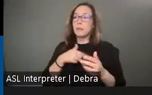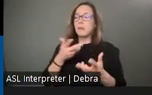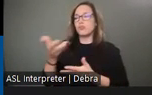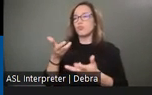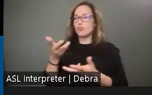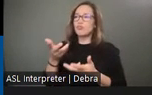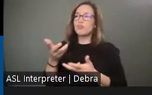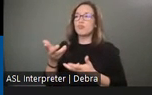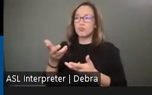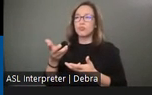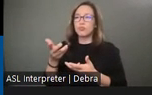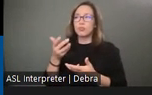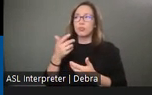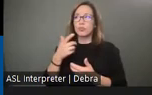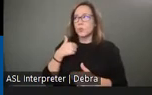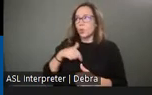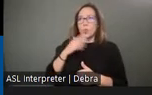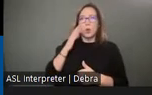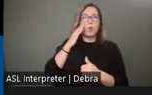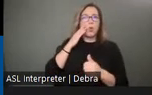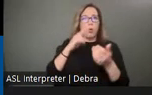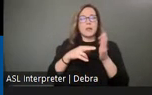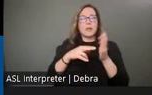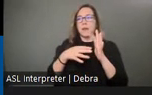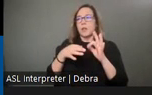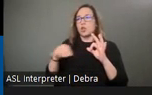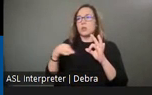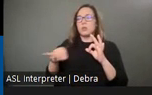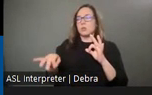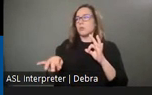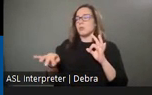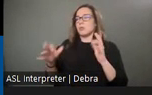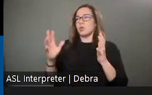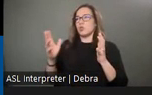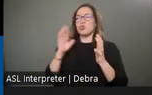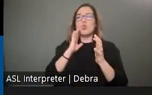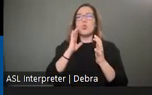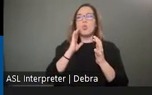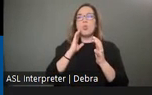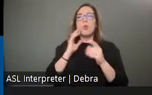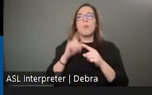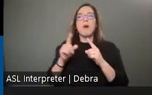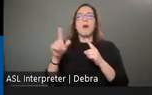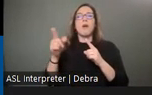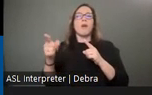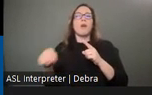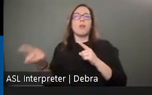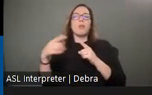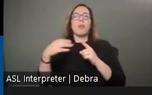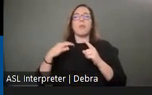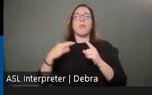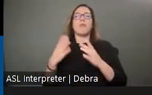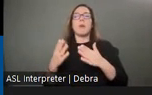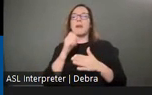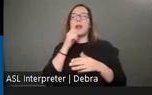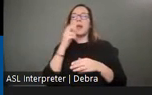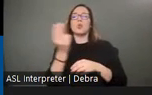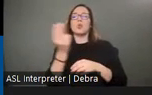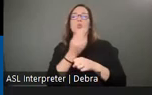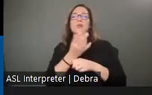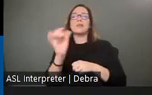we know these definitions about our assistance well, but the applicants may not use those same terms about